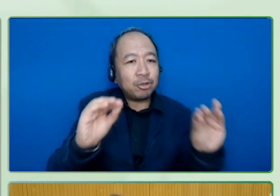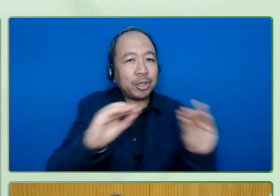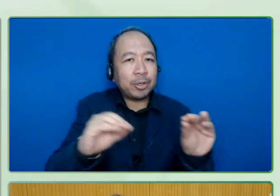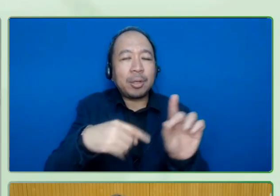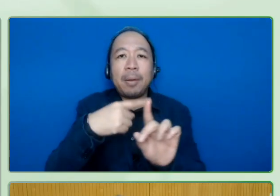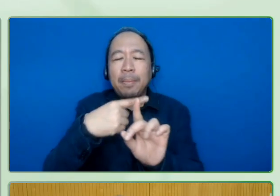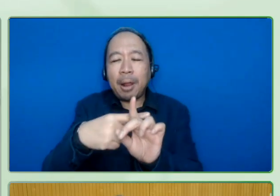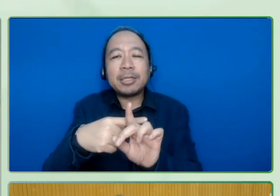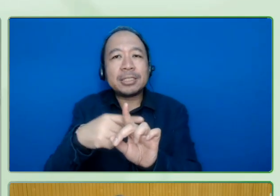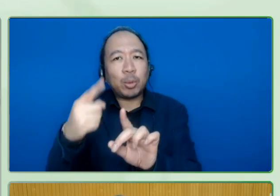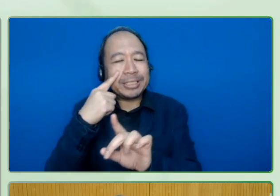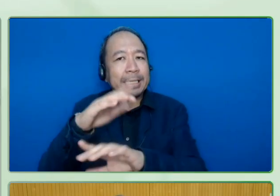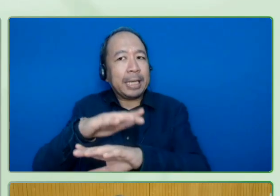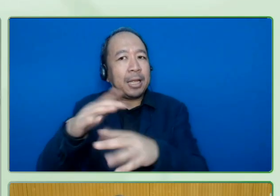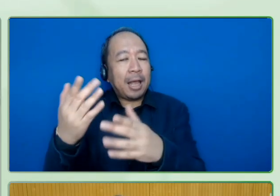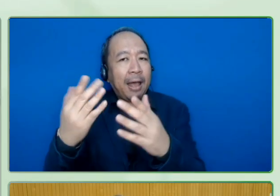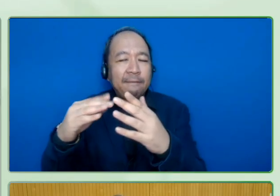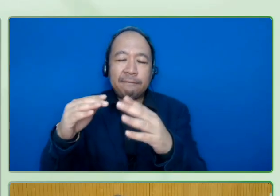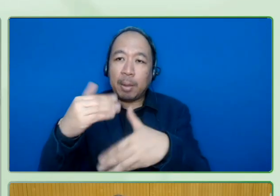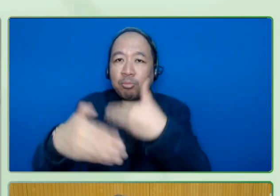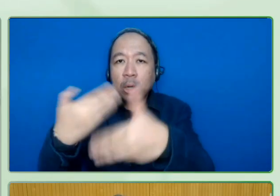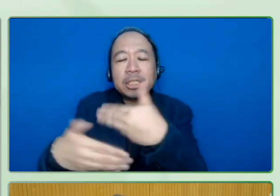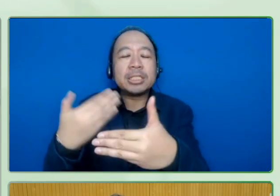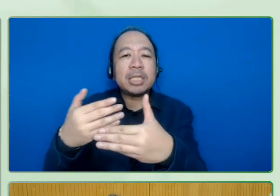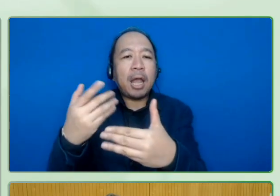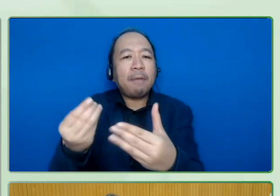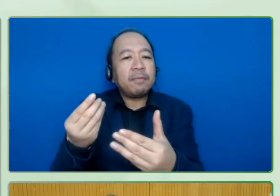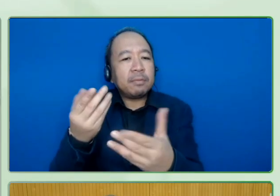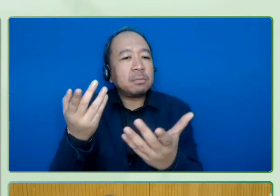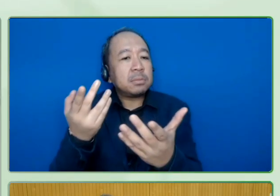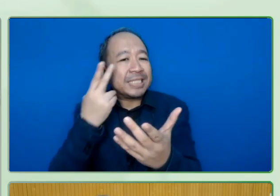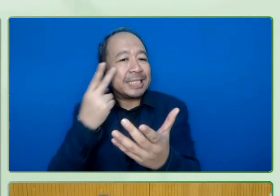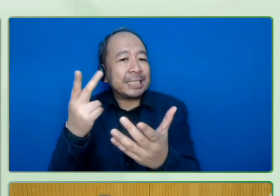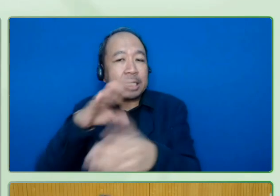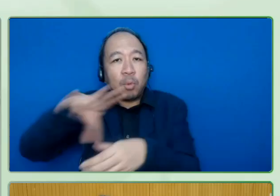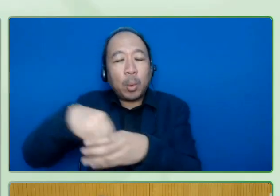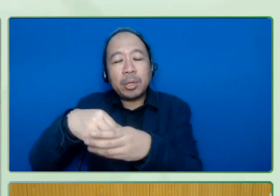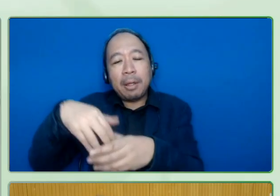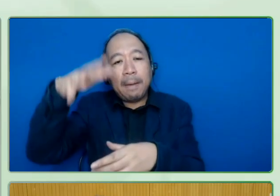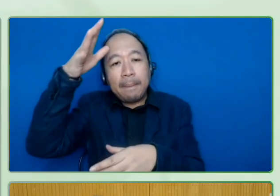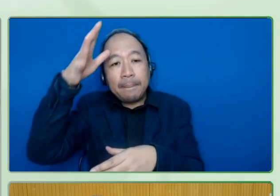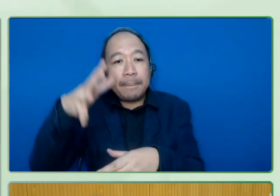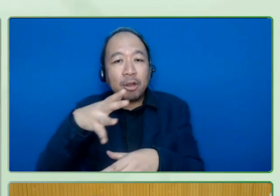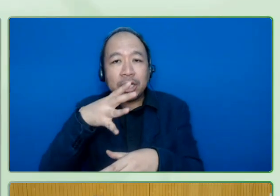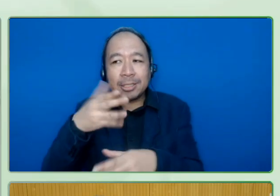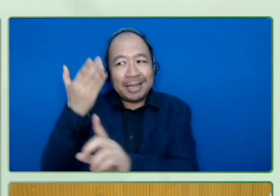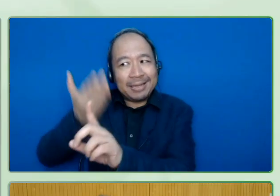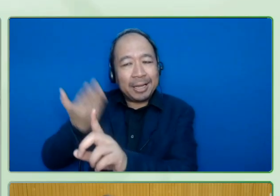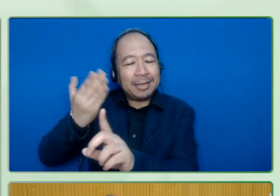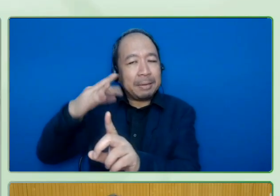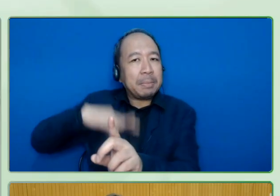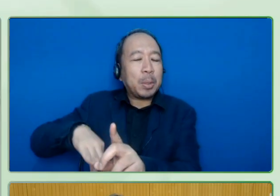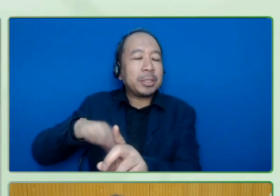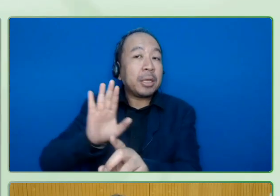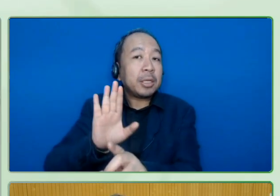strategies with an add-on component on parental well-being. We developed a mock-up with user experience experts so that